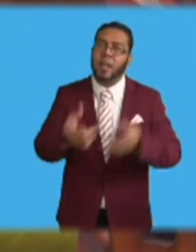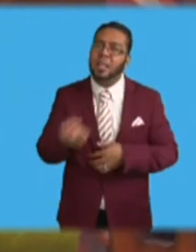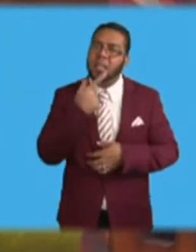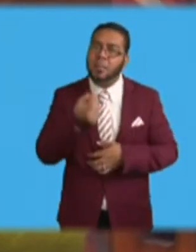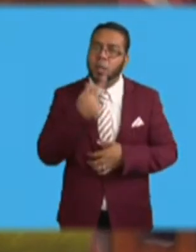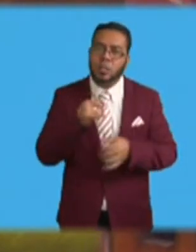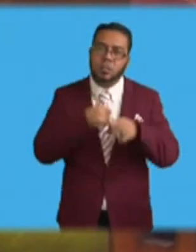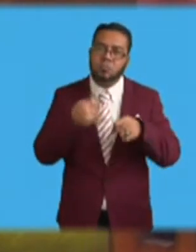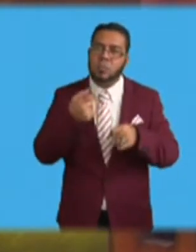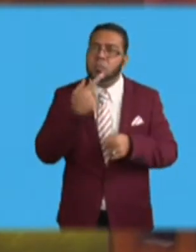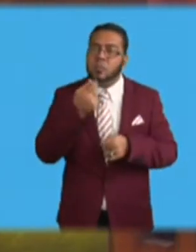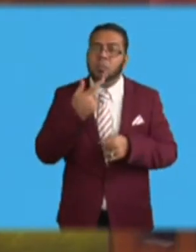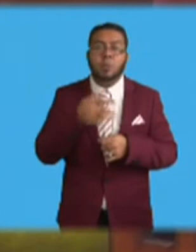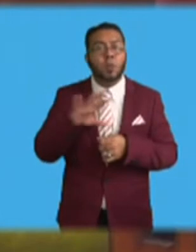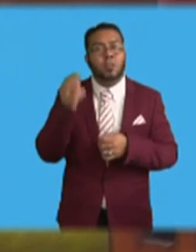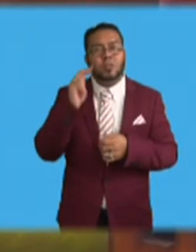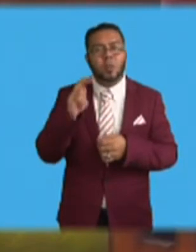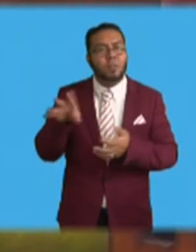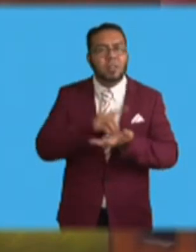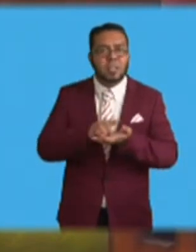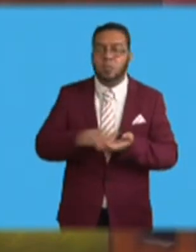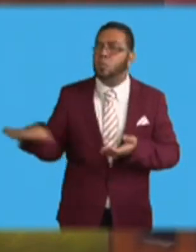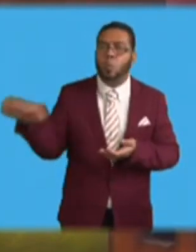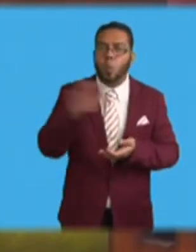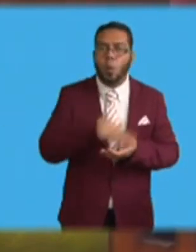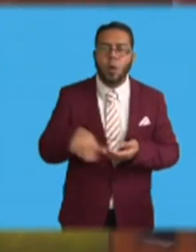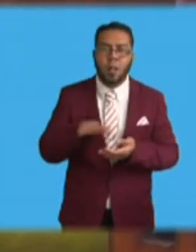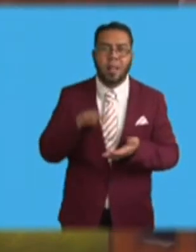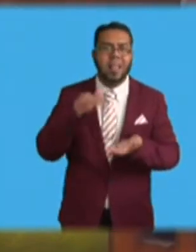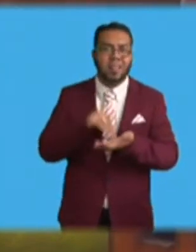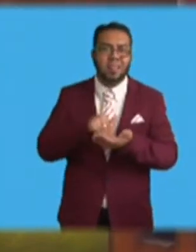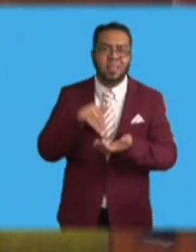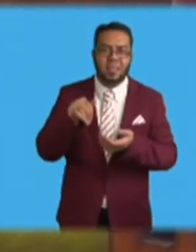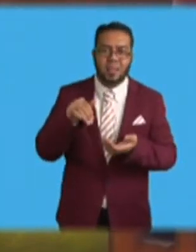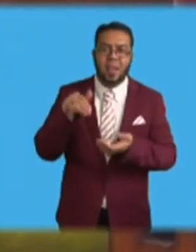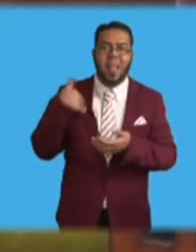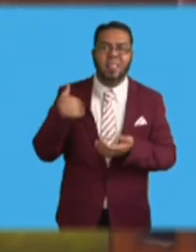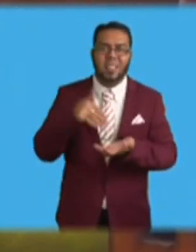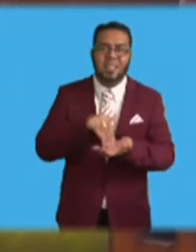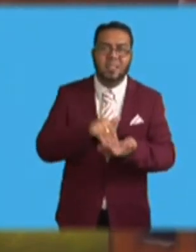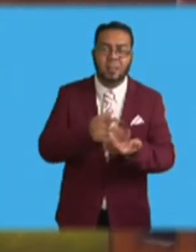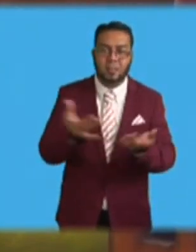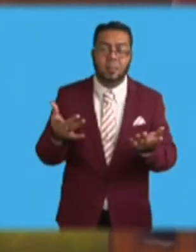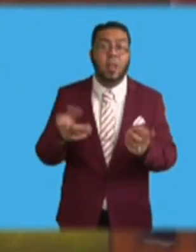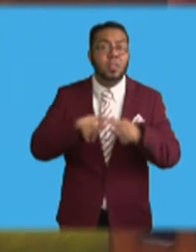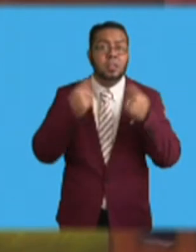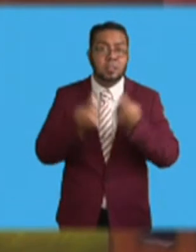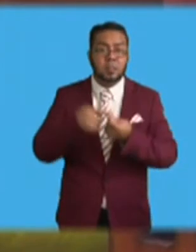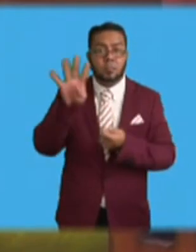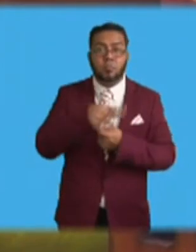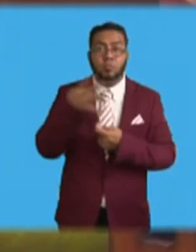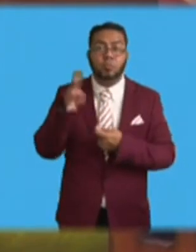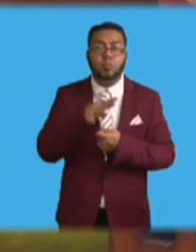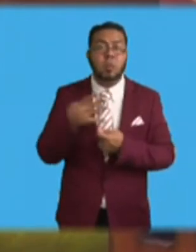for the treatment of the disease to all health subdivisions. In terms of contact tracing, Madam Speaker, the team conducts active